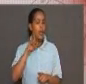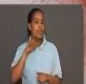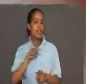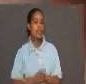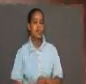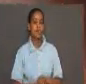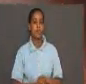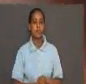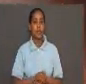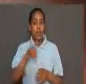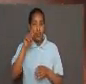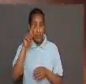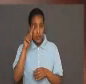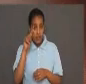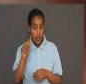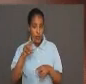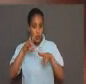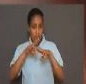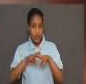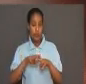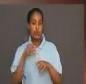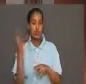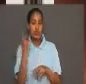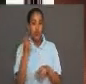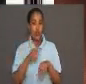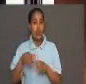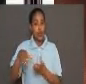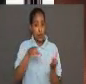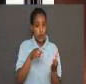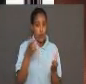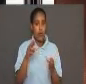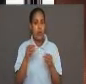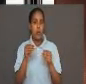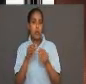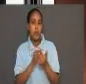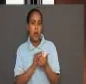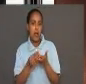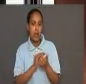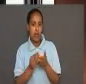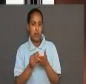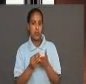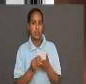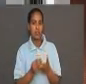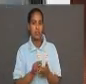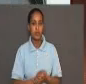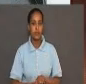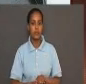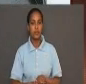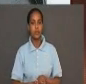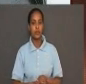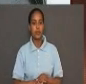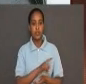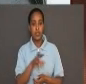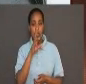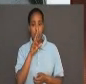thermoplastics. Thermosets are usually liquid or malleable prior to curing.